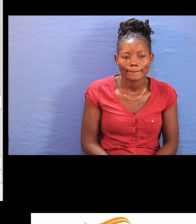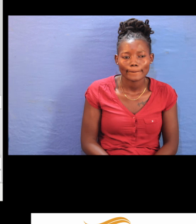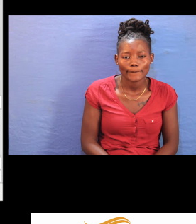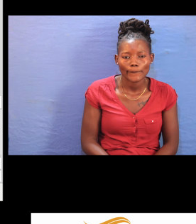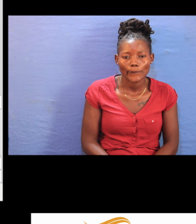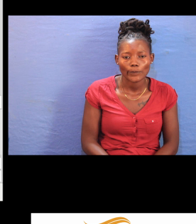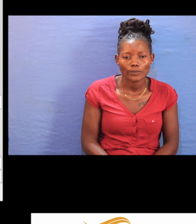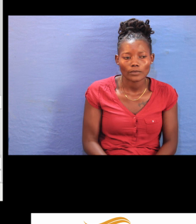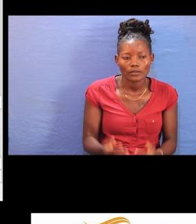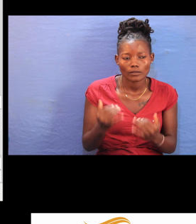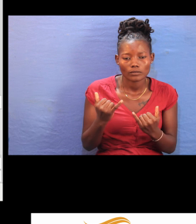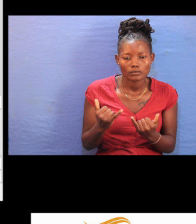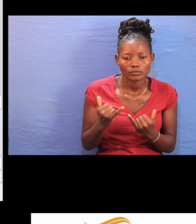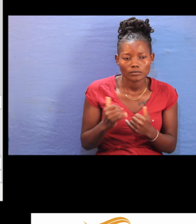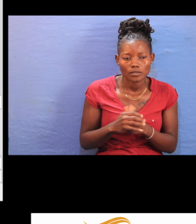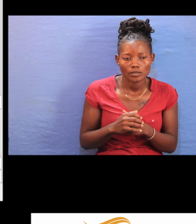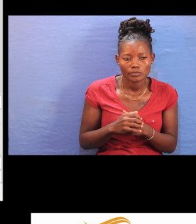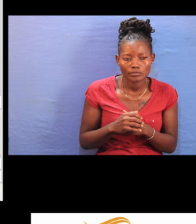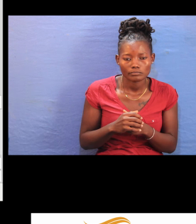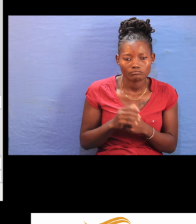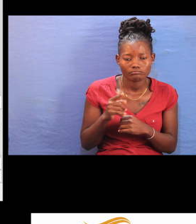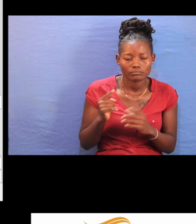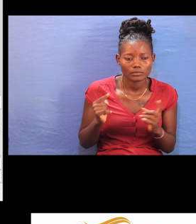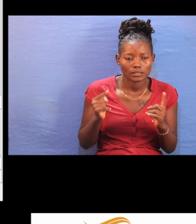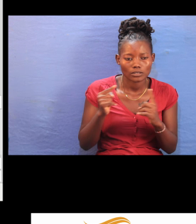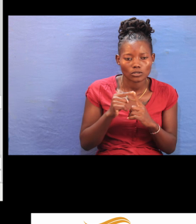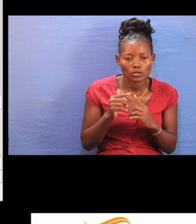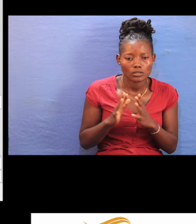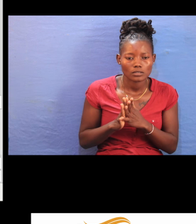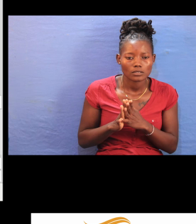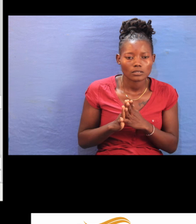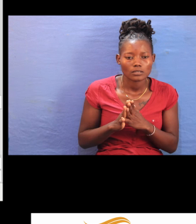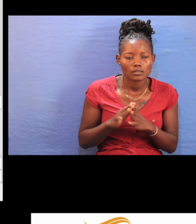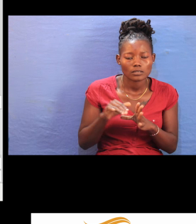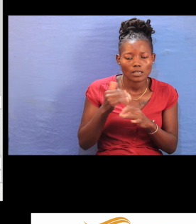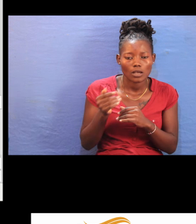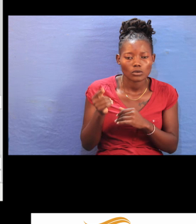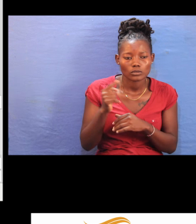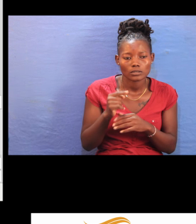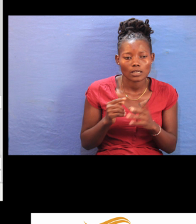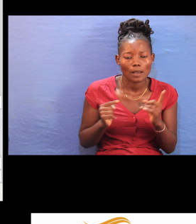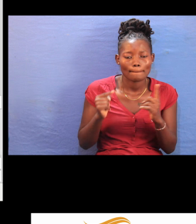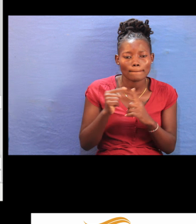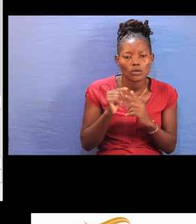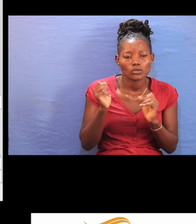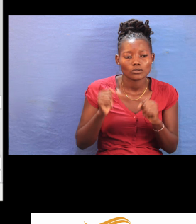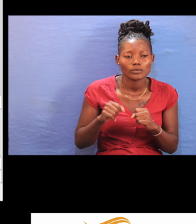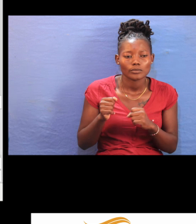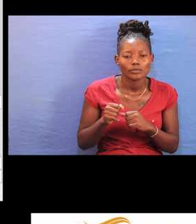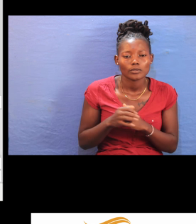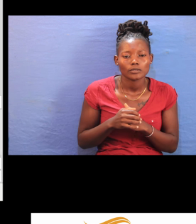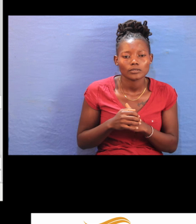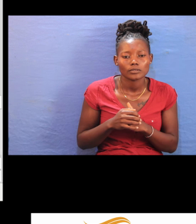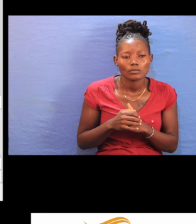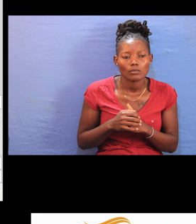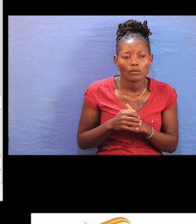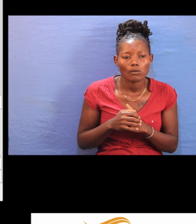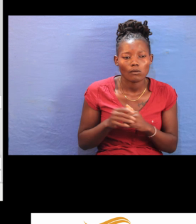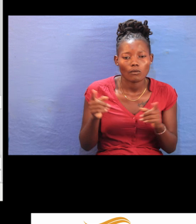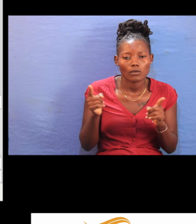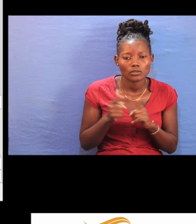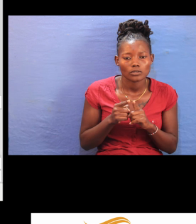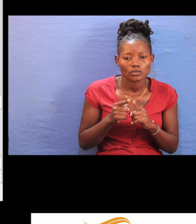So, advantages and disadvantages of these goals. Outcome goals uh, can facilitate